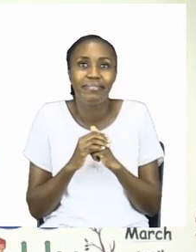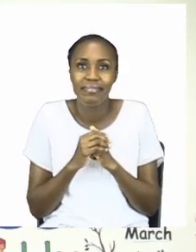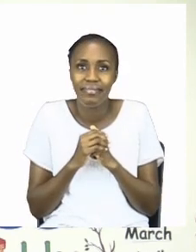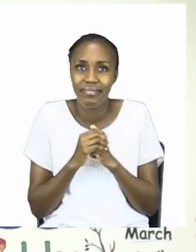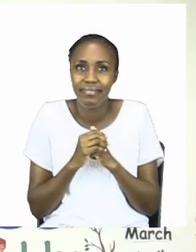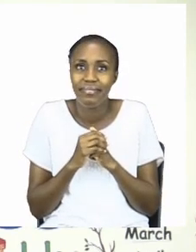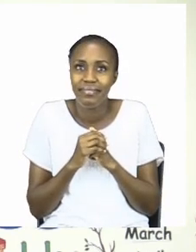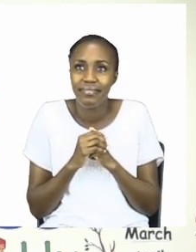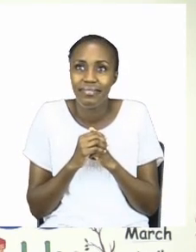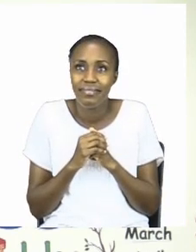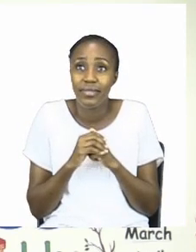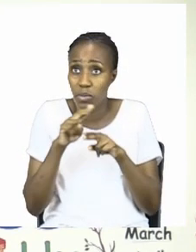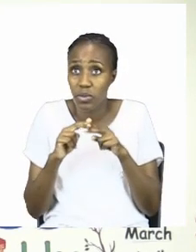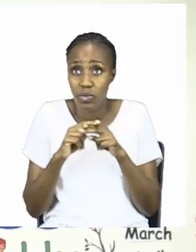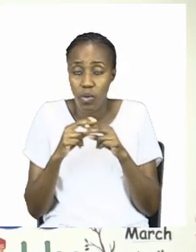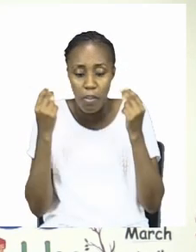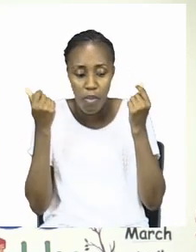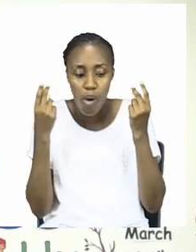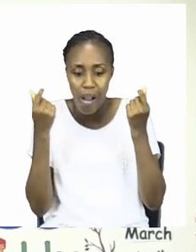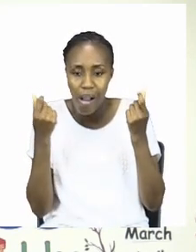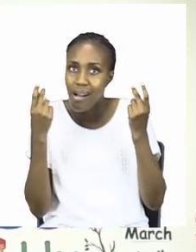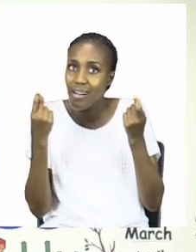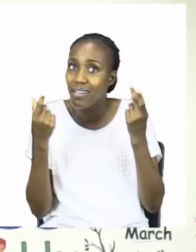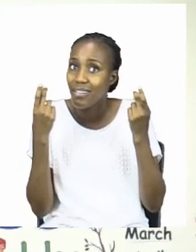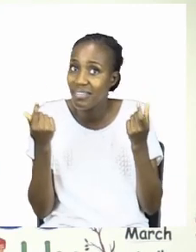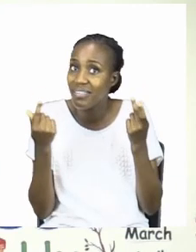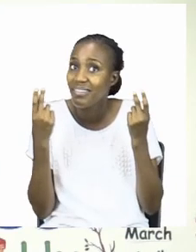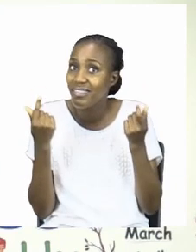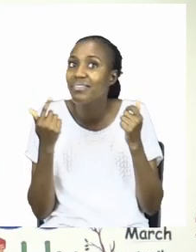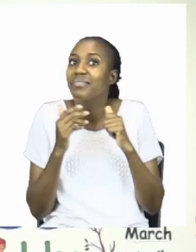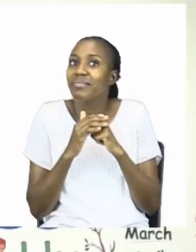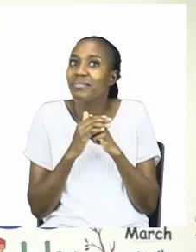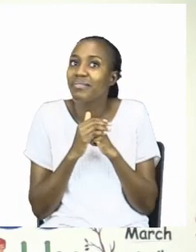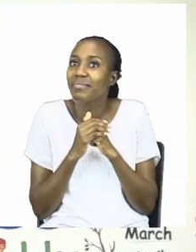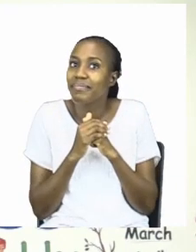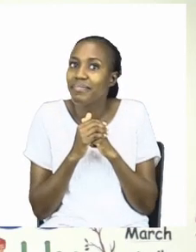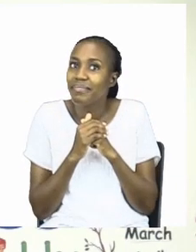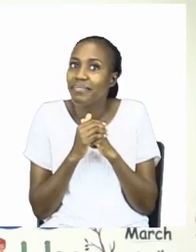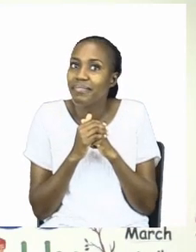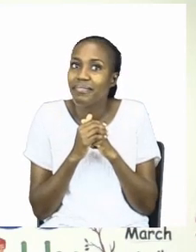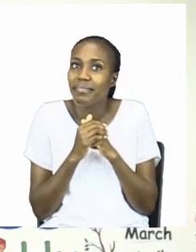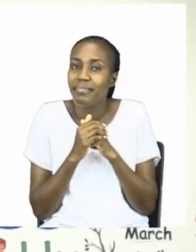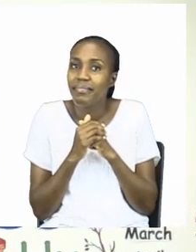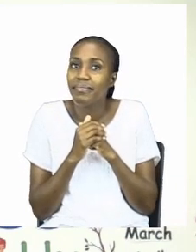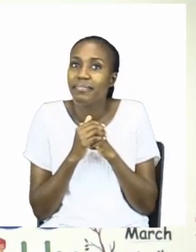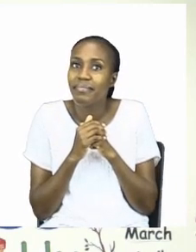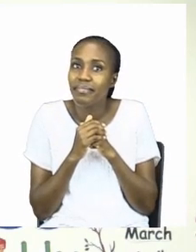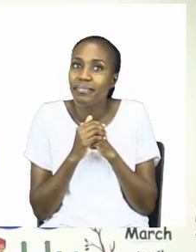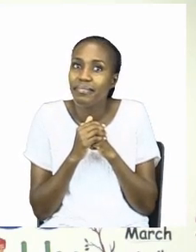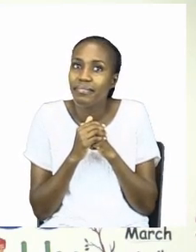as musical instruments. We can go ahead and shake, shake, shake, shake, shake, shake. Now I